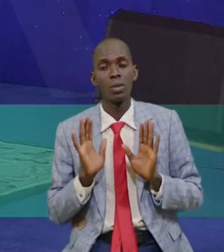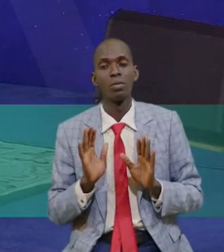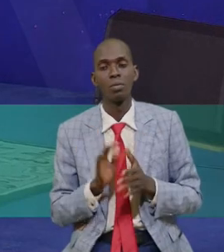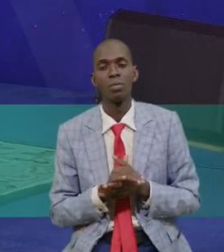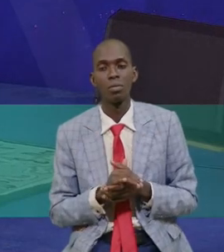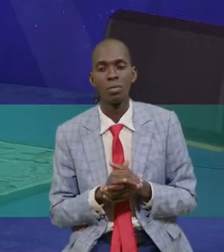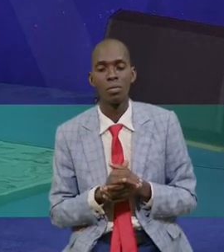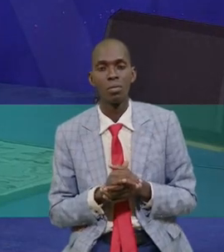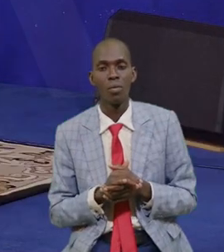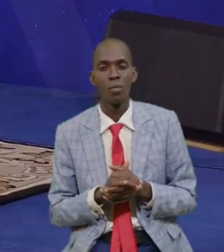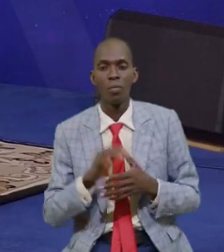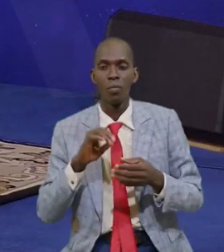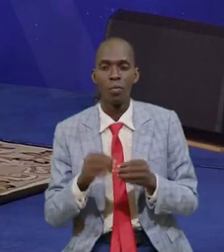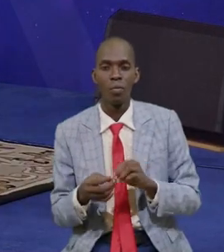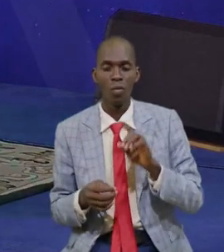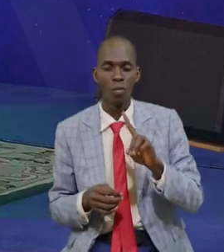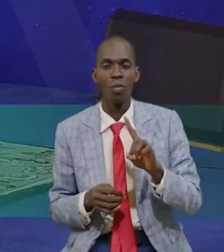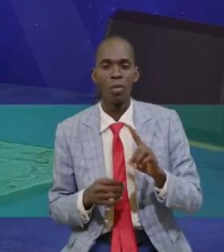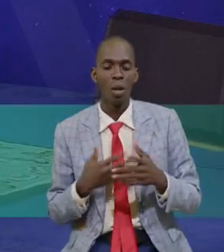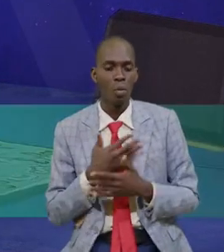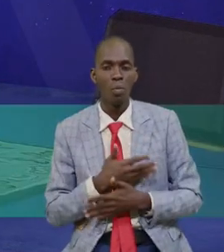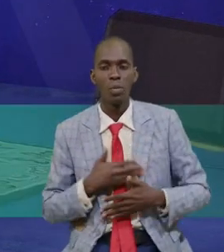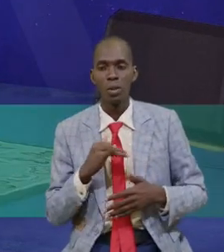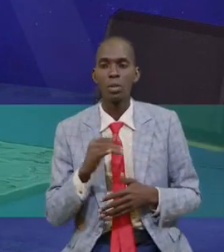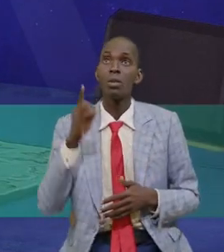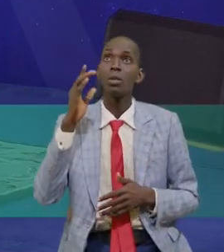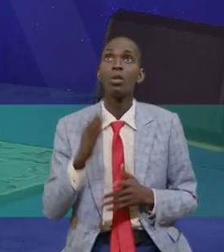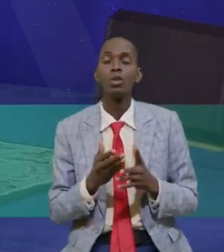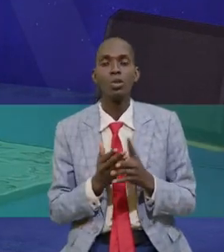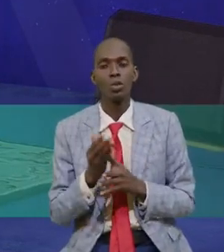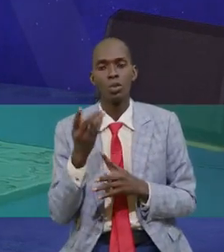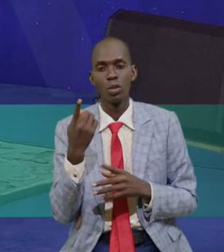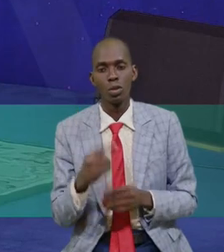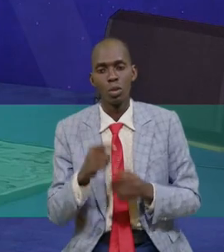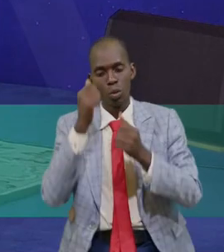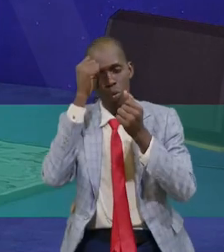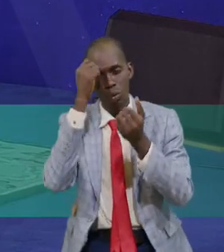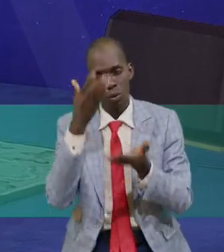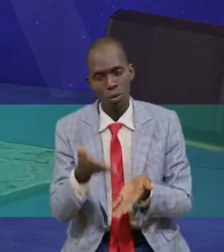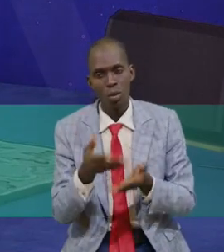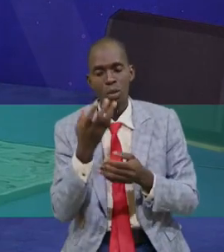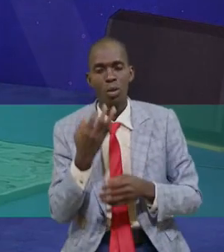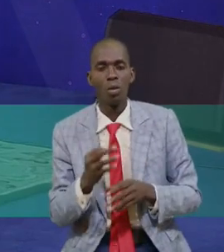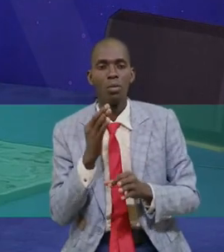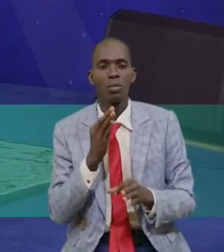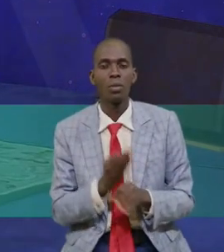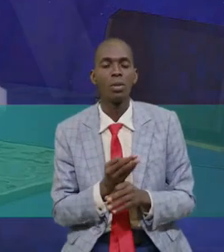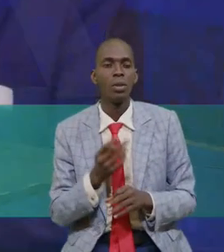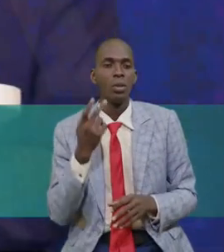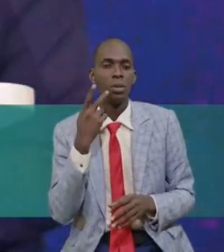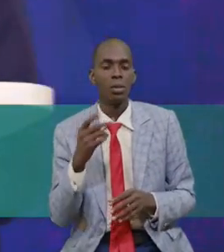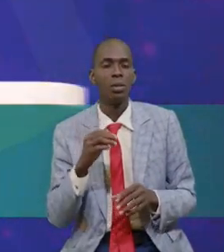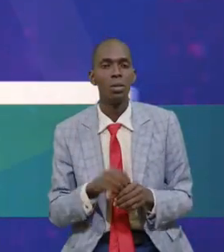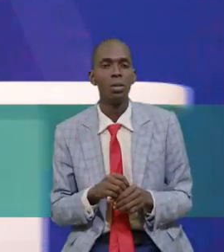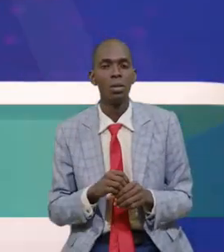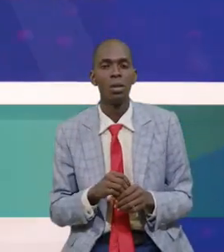Number one is pleasing God through the obedience of faith. We're looking at